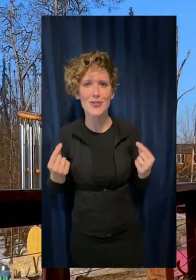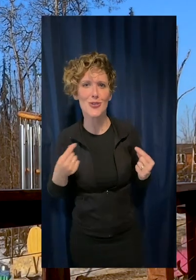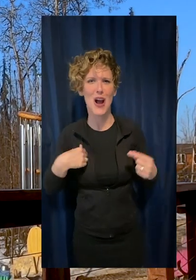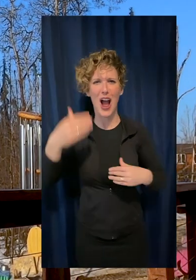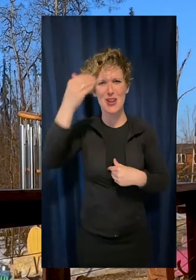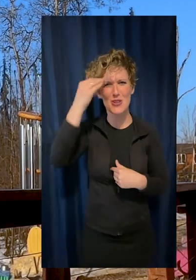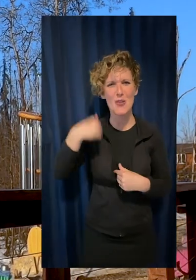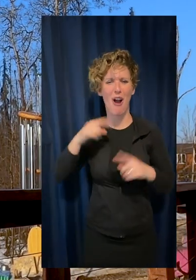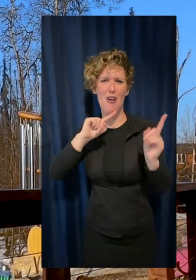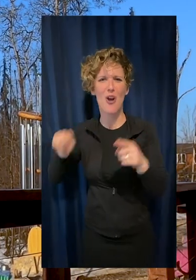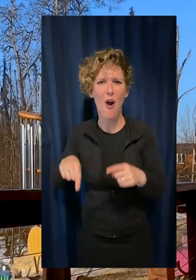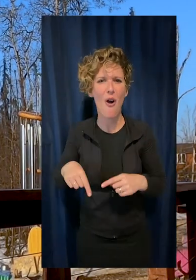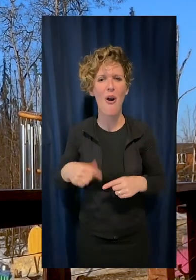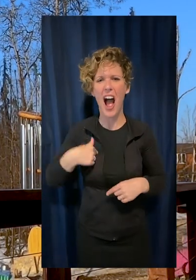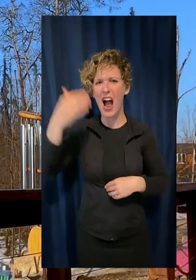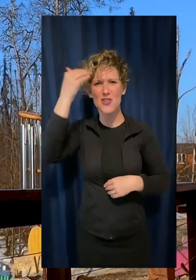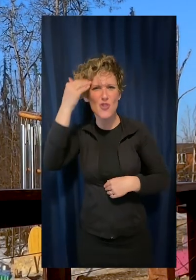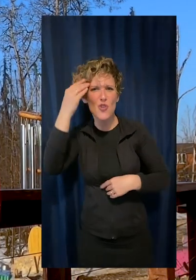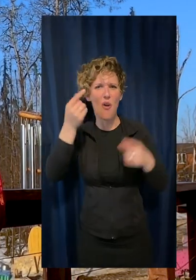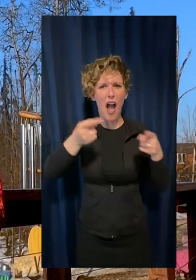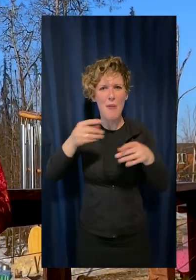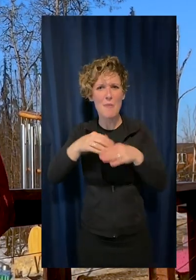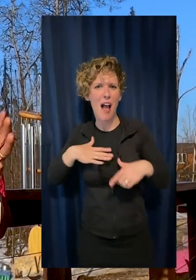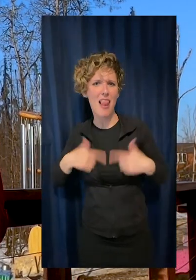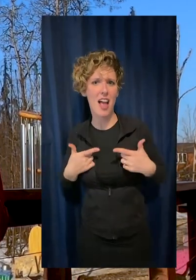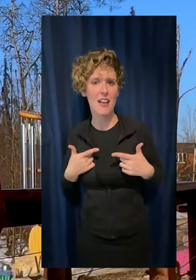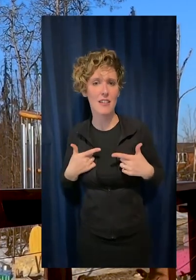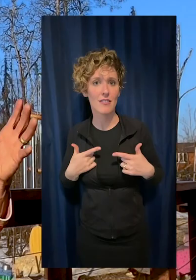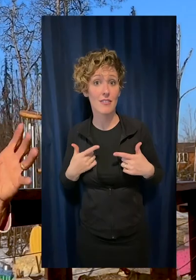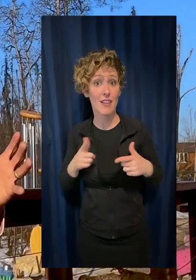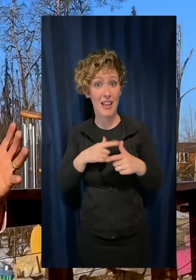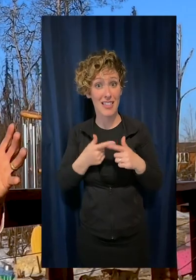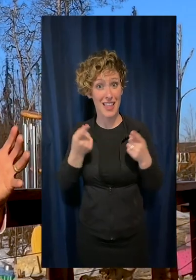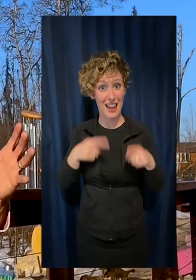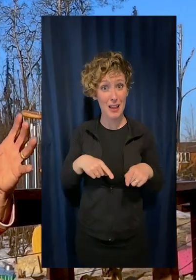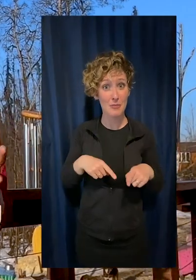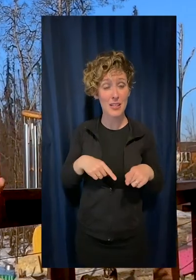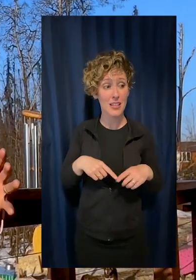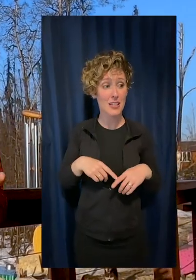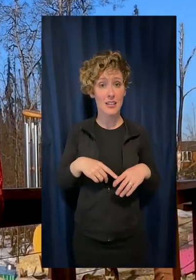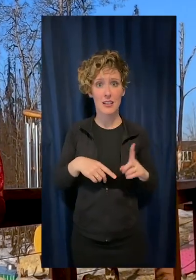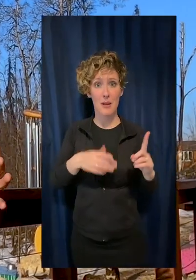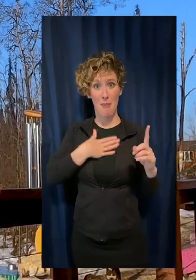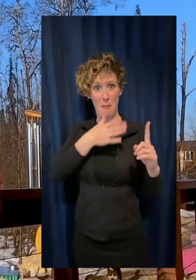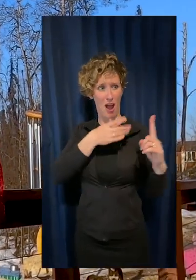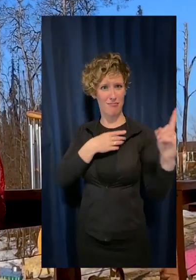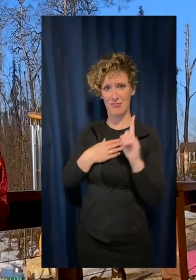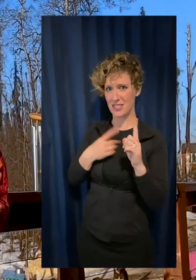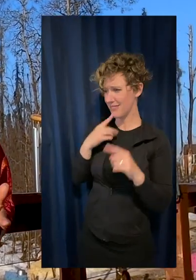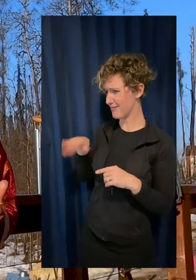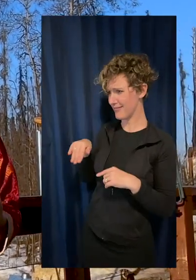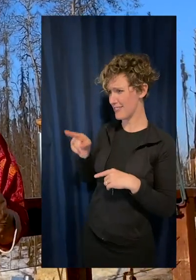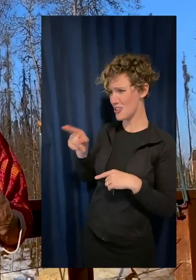that I was set with was, no, you're not going to do any of those things you already had in mind. My father brought